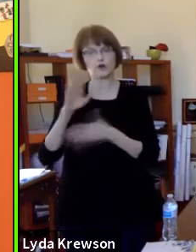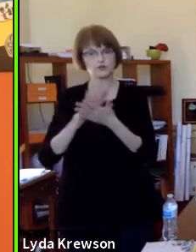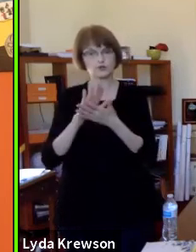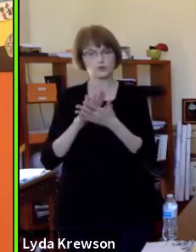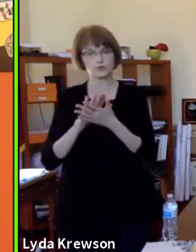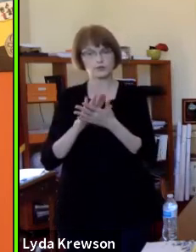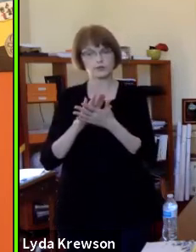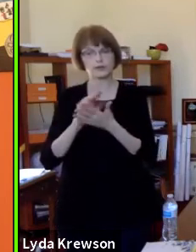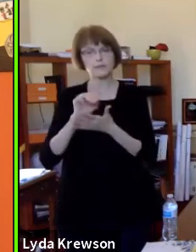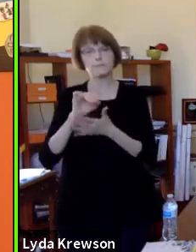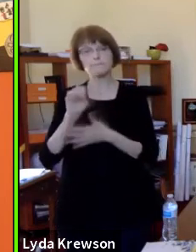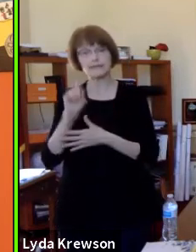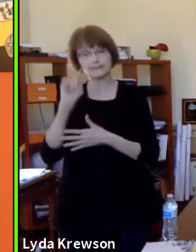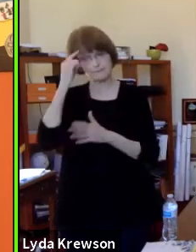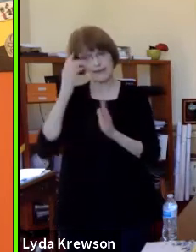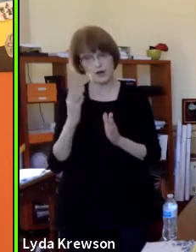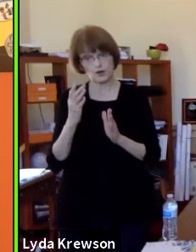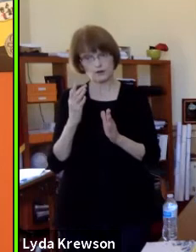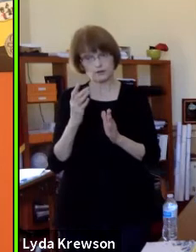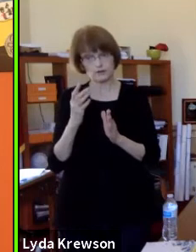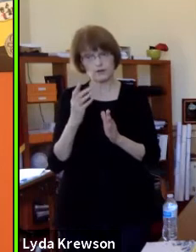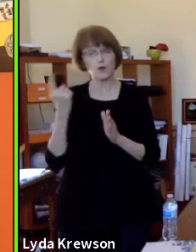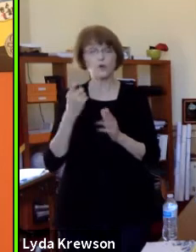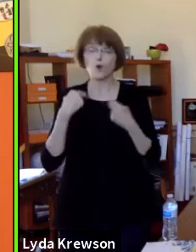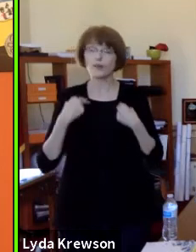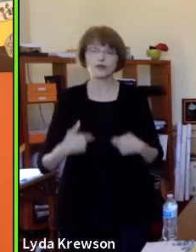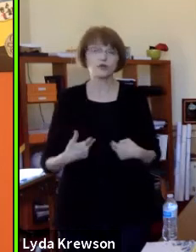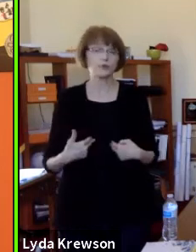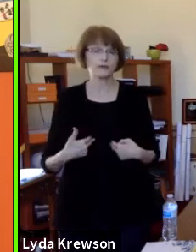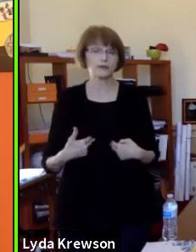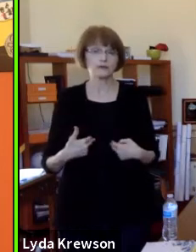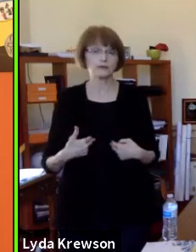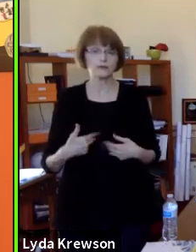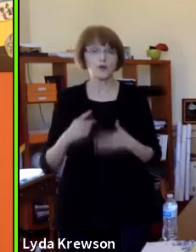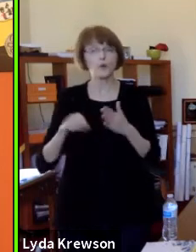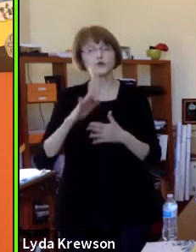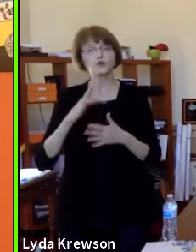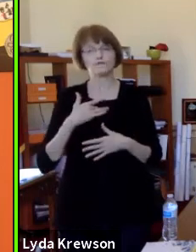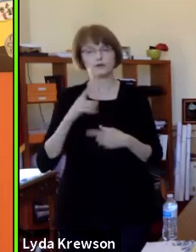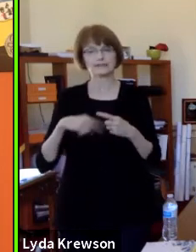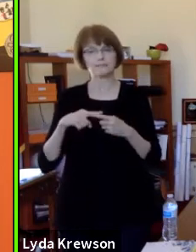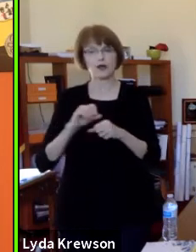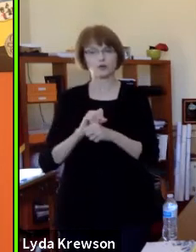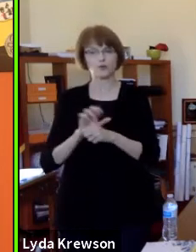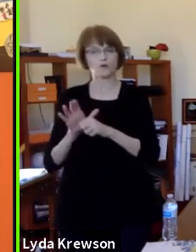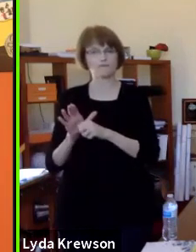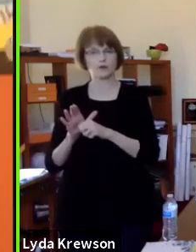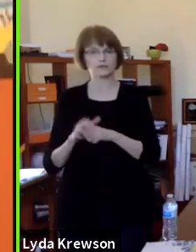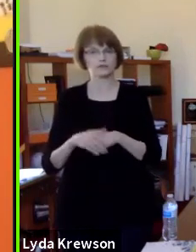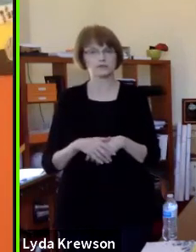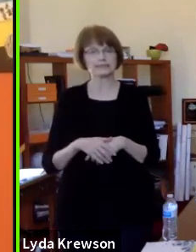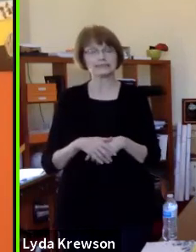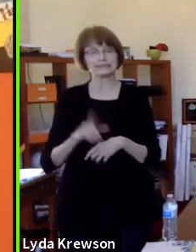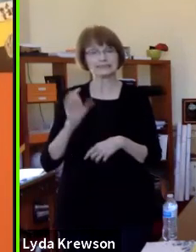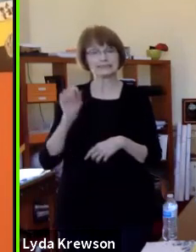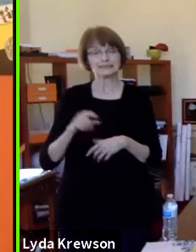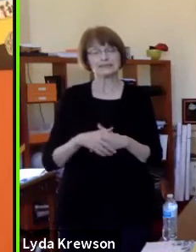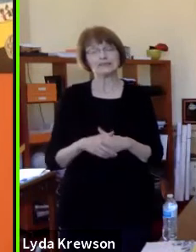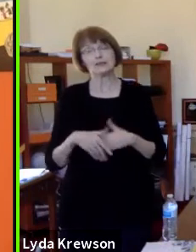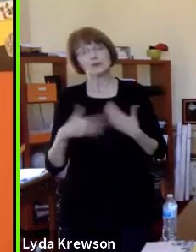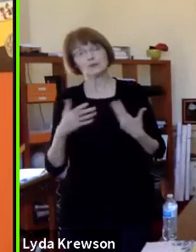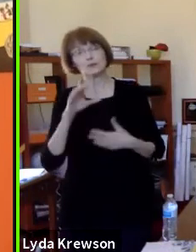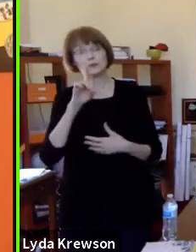Mayor, we are just only humans. What are your feelings about the virus? Oh gosh,